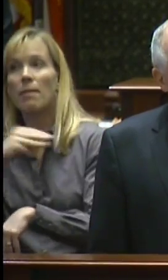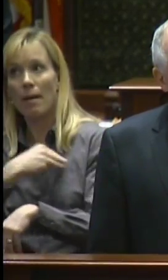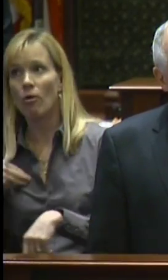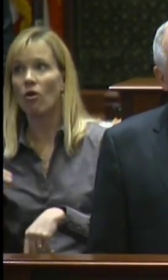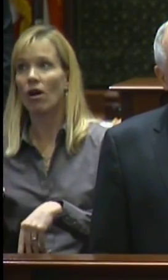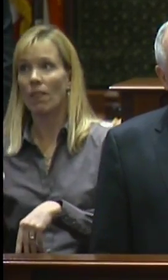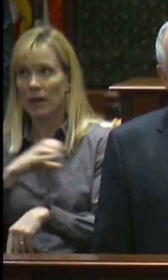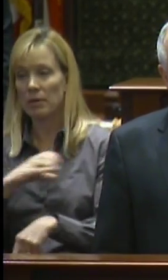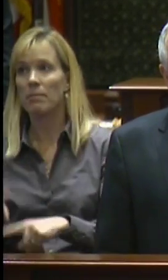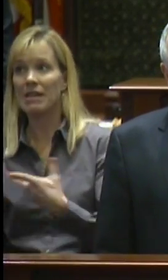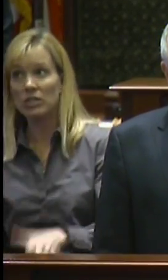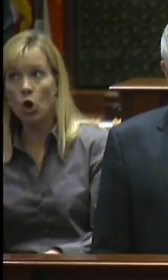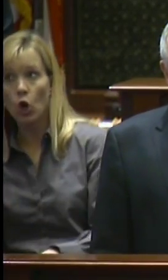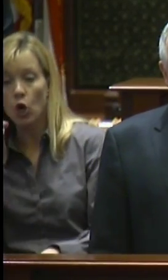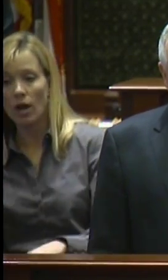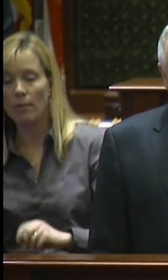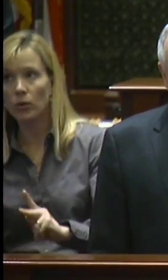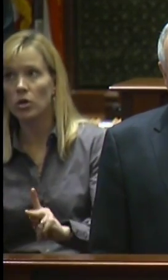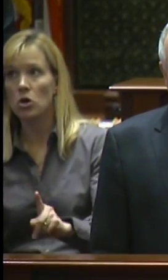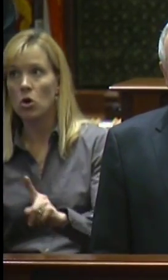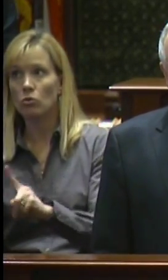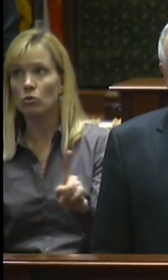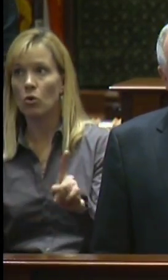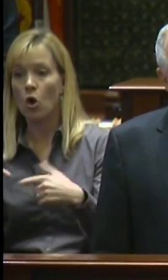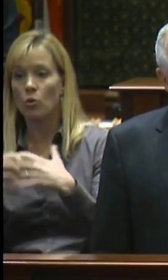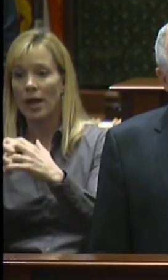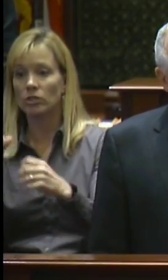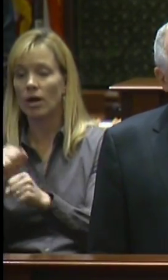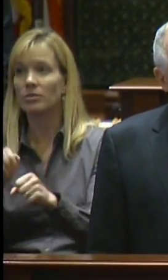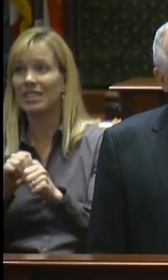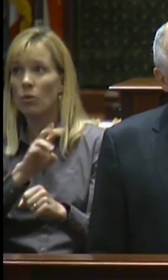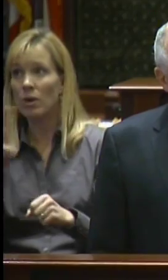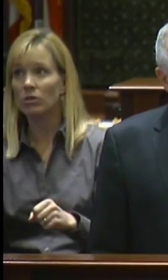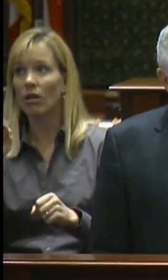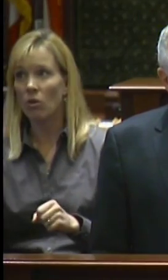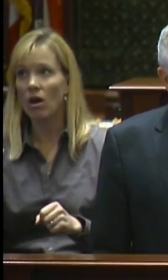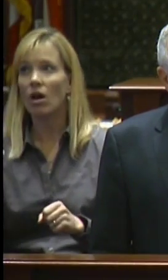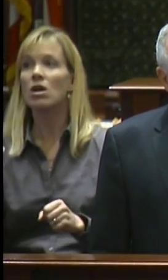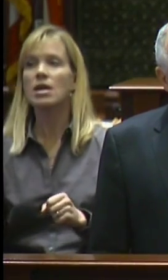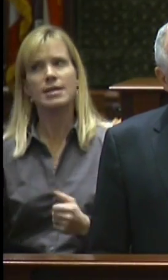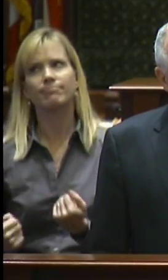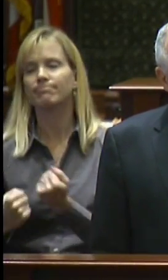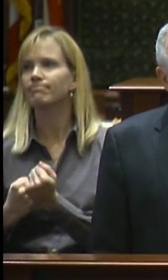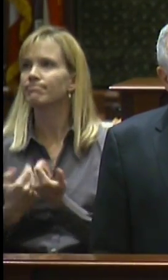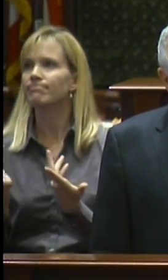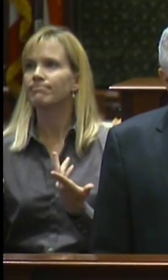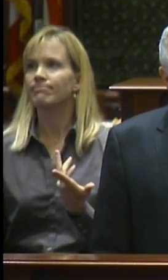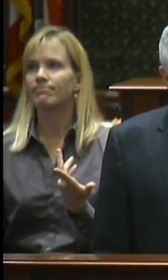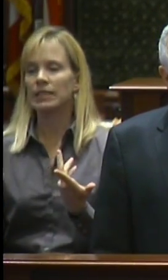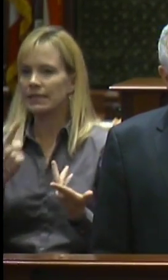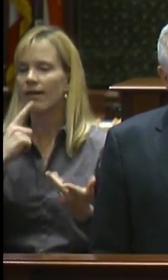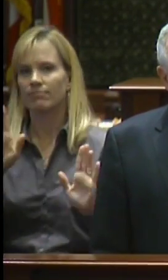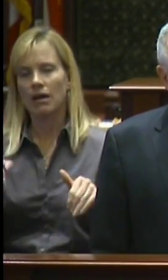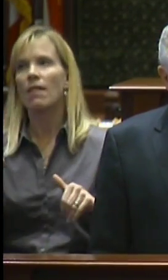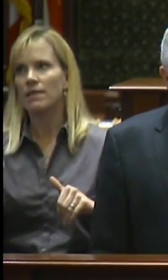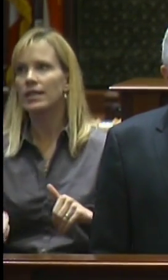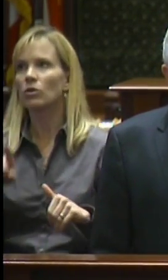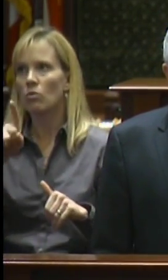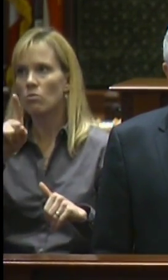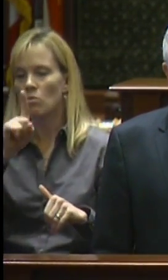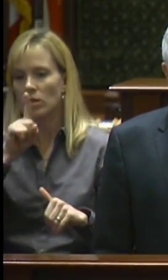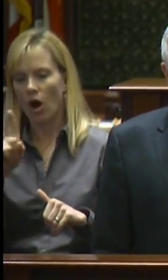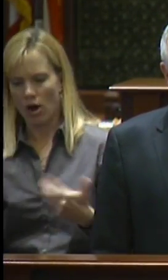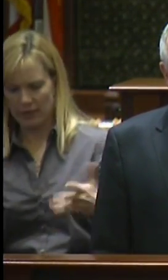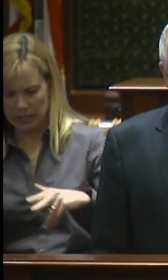about the opportunity to create jobs in Western Illinois, stood forward and said that this was, upon